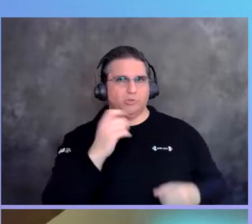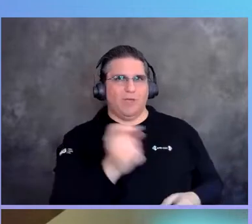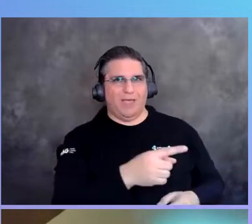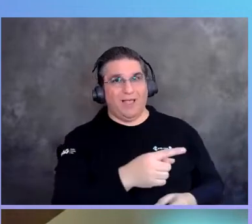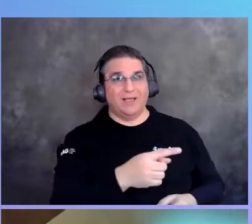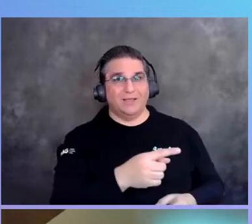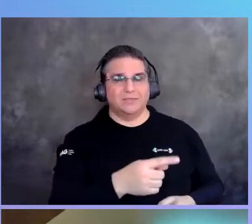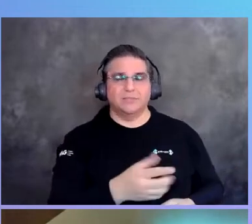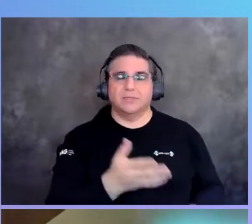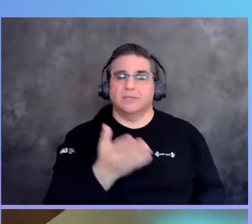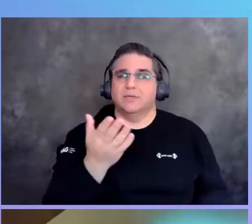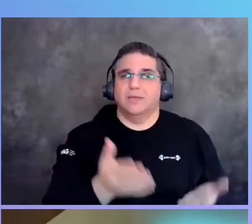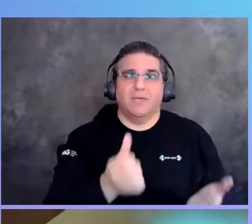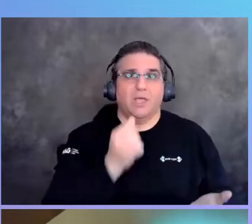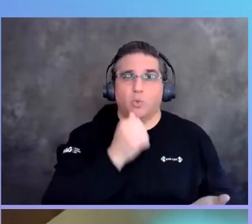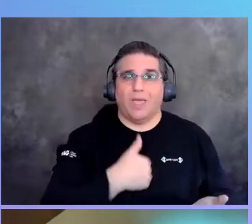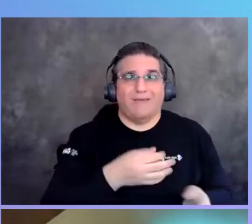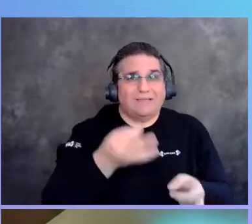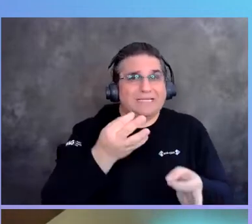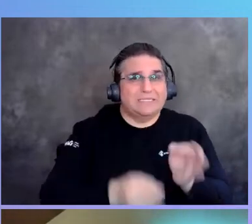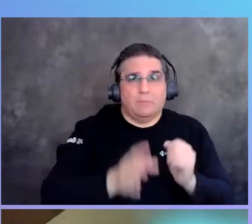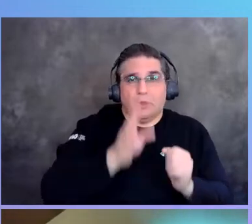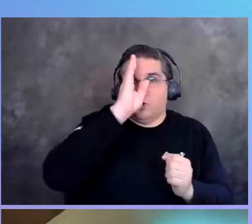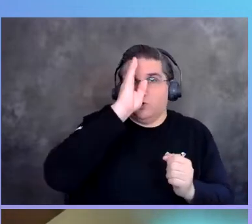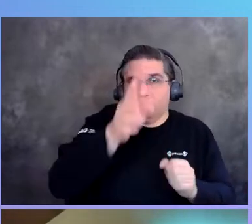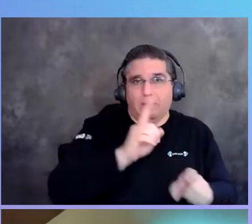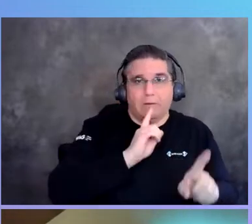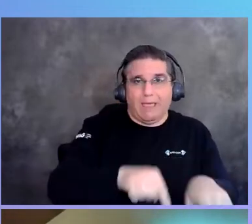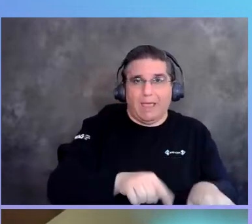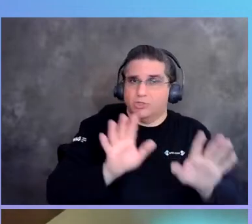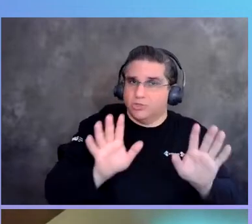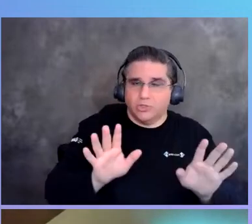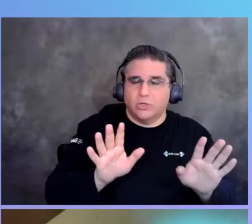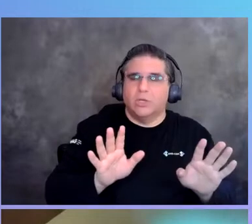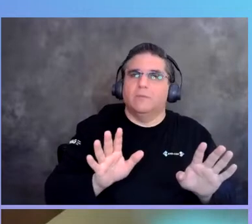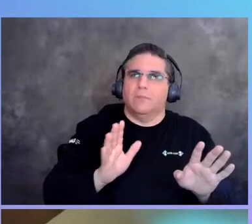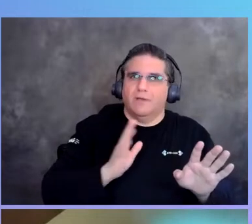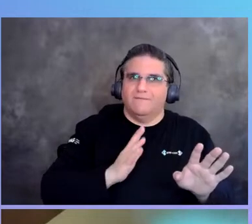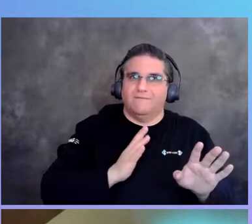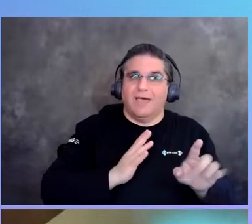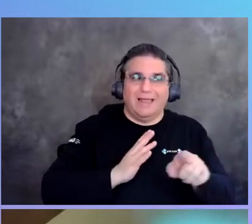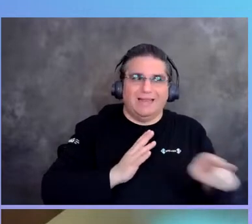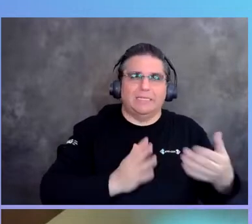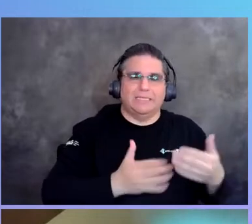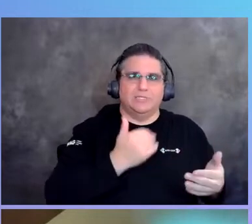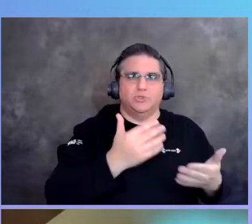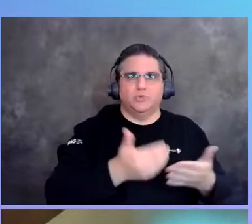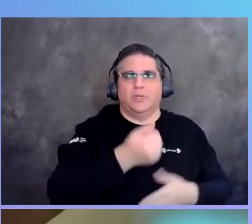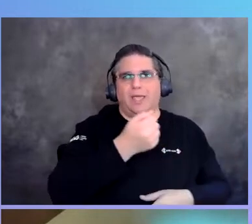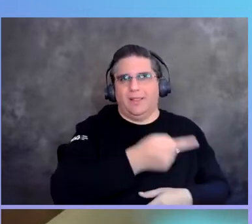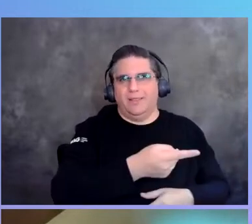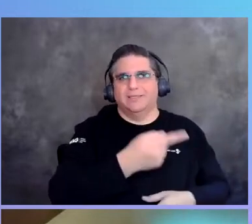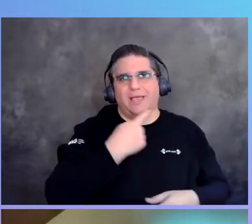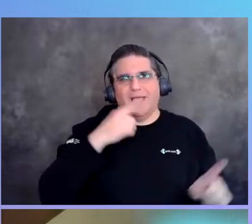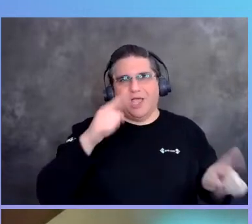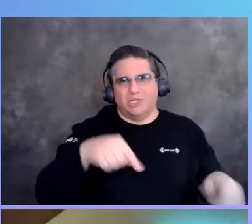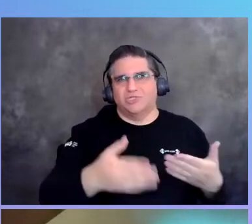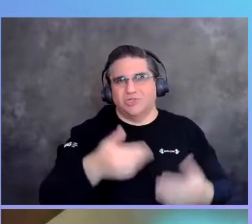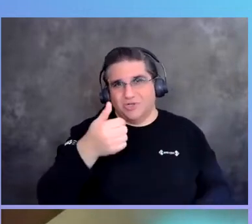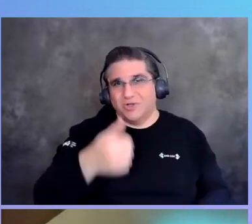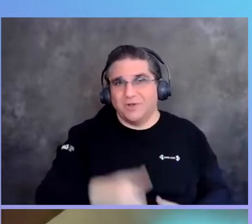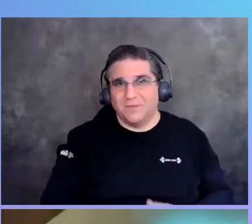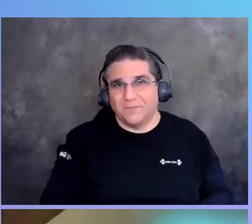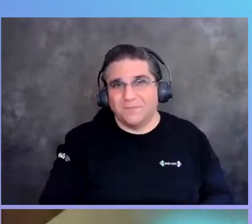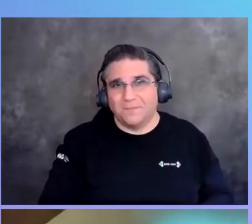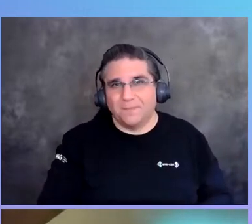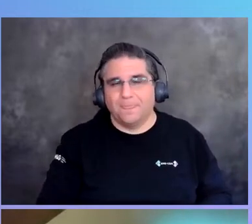or explicit direct answer out there to their question, and this allows them to get that. And most importantly, all of our answers are rooted